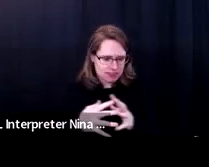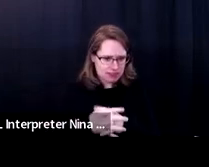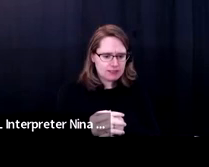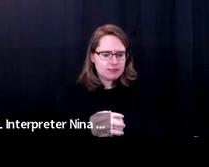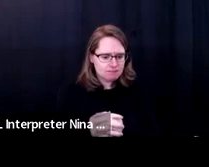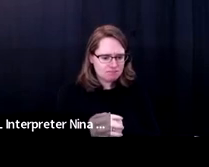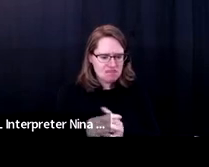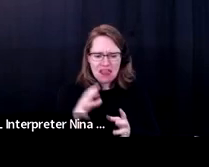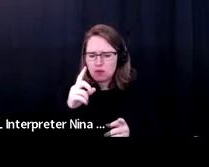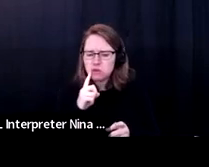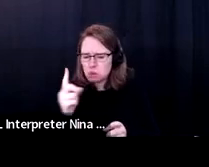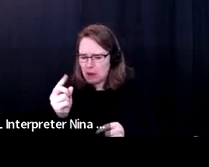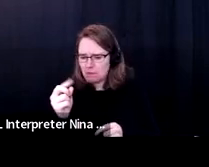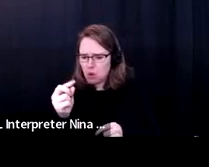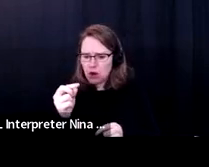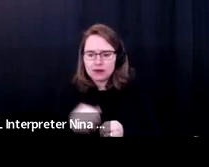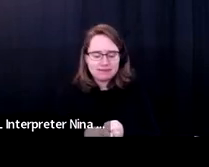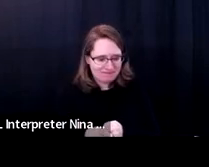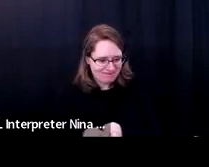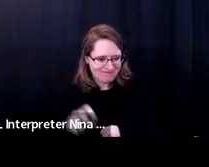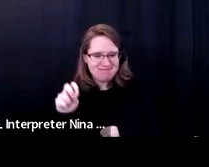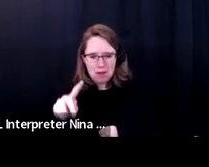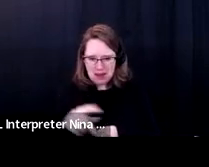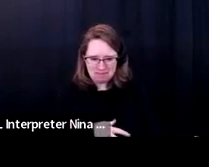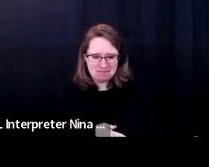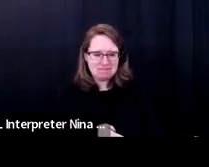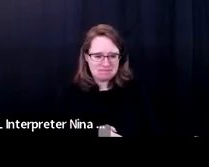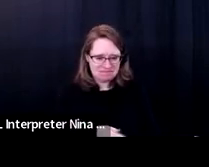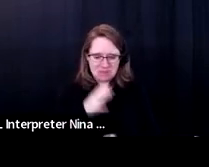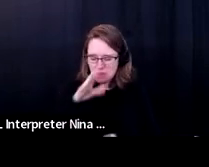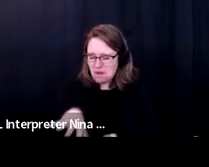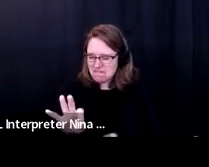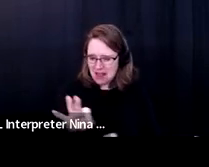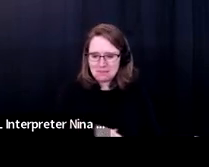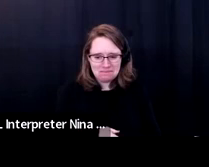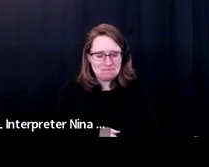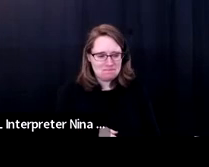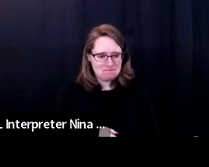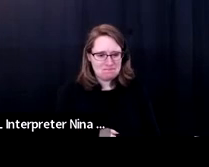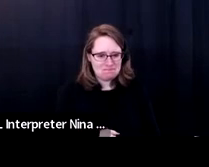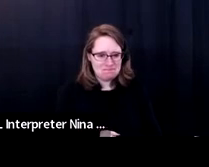as well. All right, let's find those.